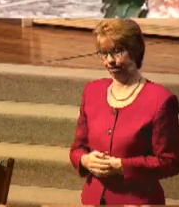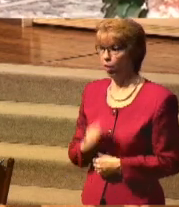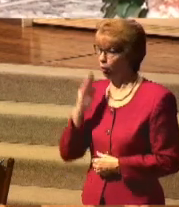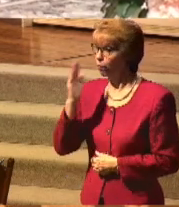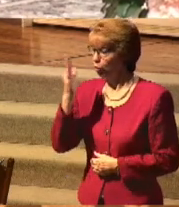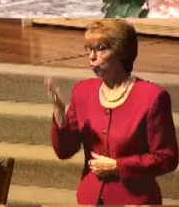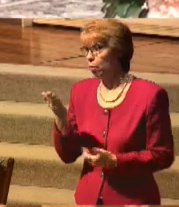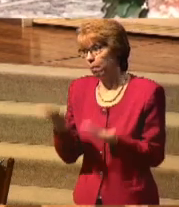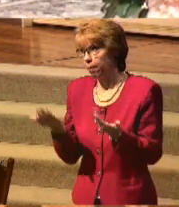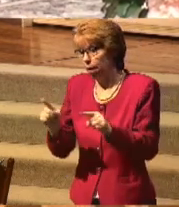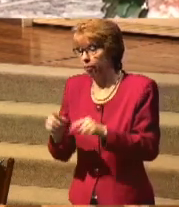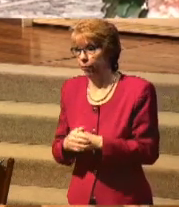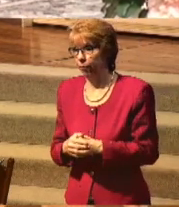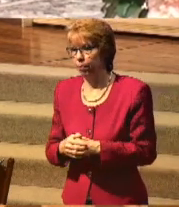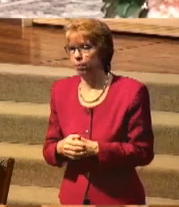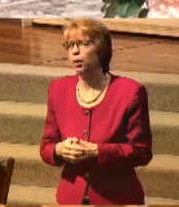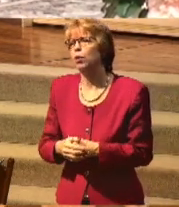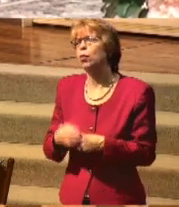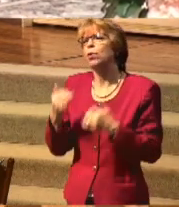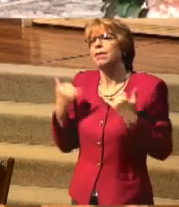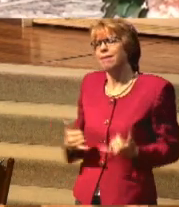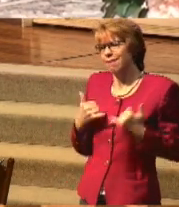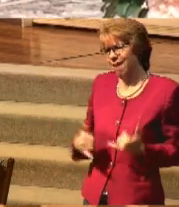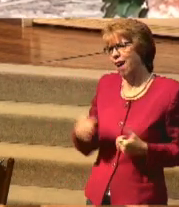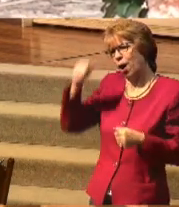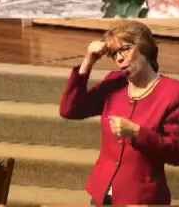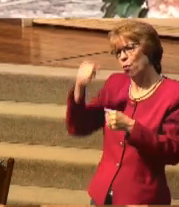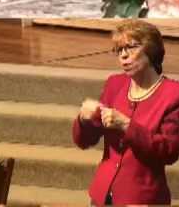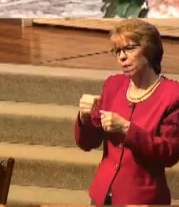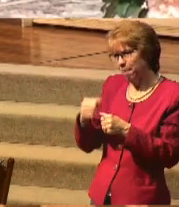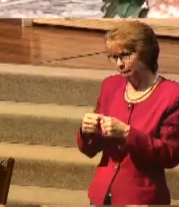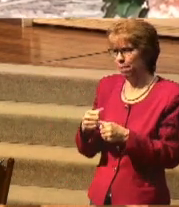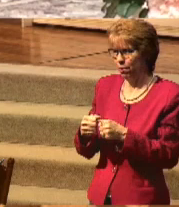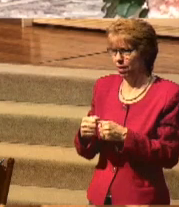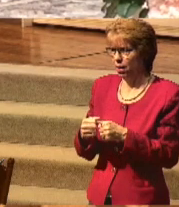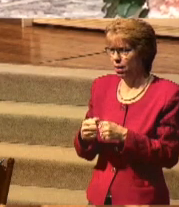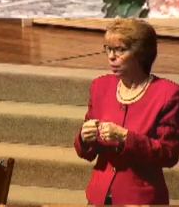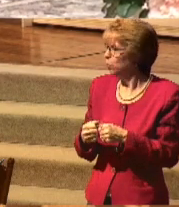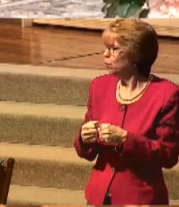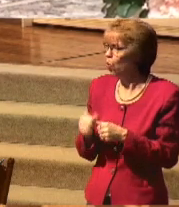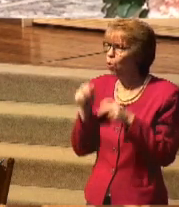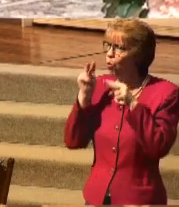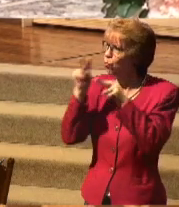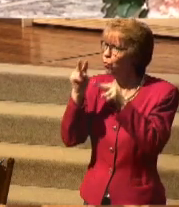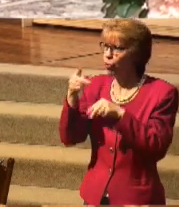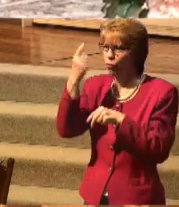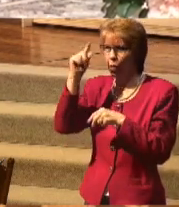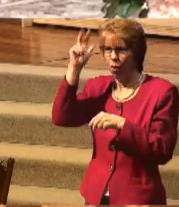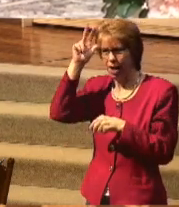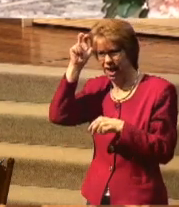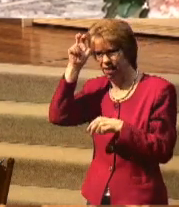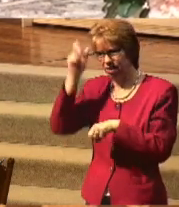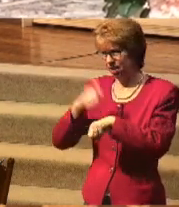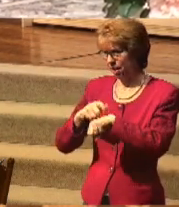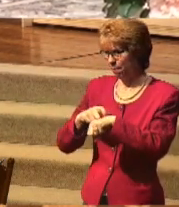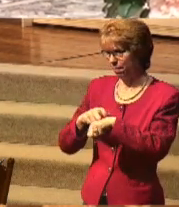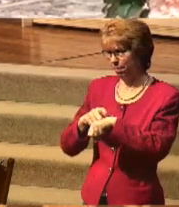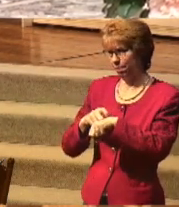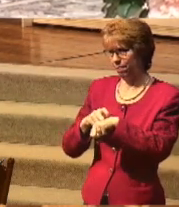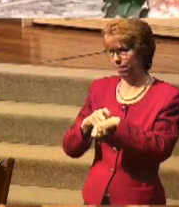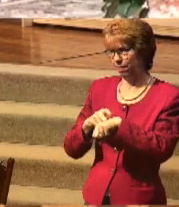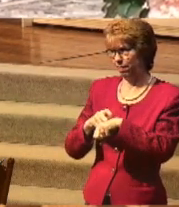Remember now thy creator in the days of thy youth, while the evil days come not, and you say, I have no pleasure in them.